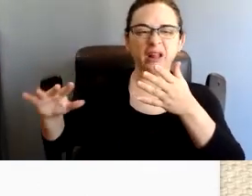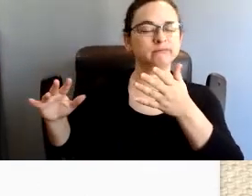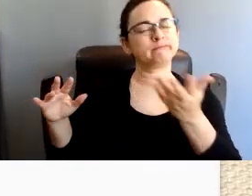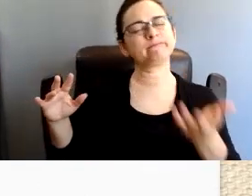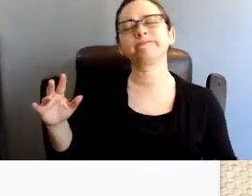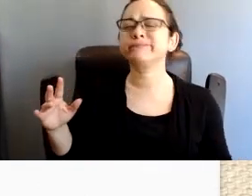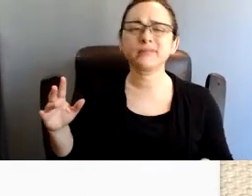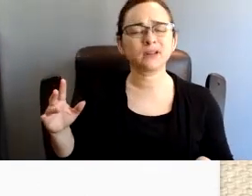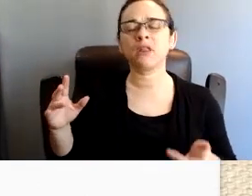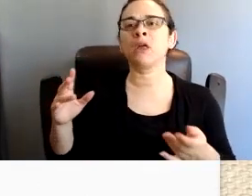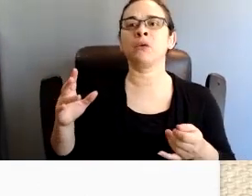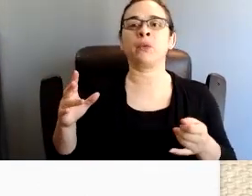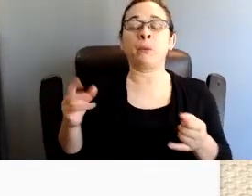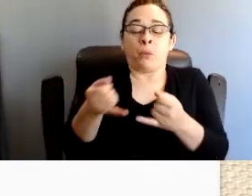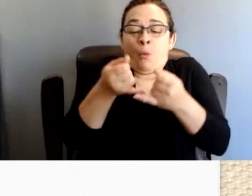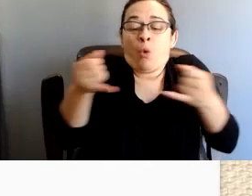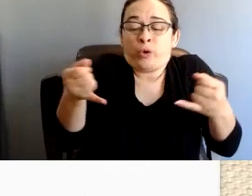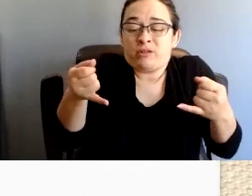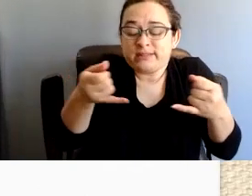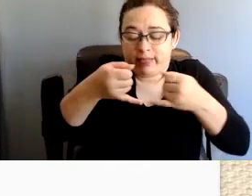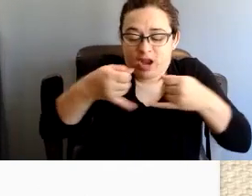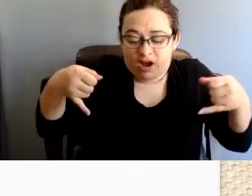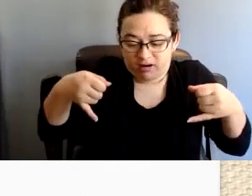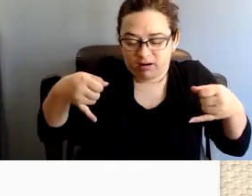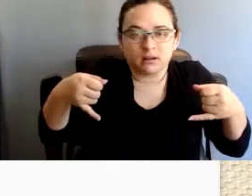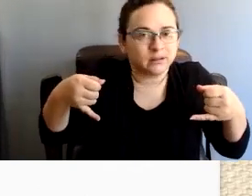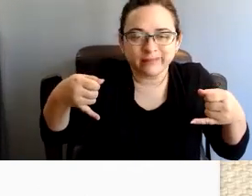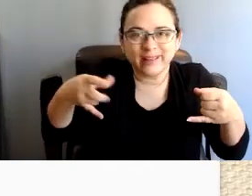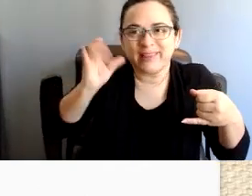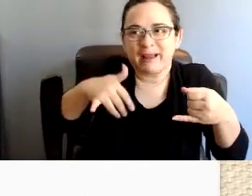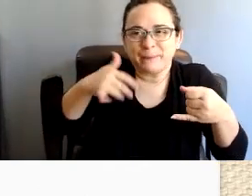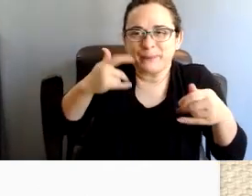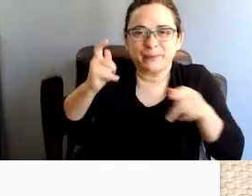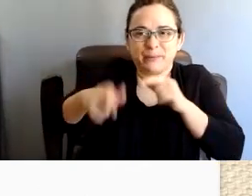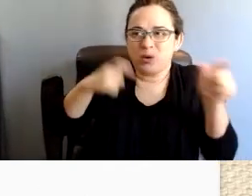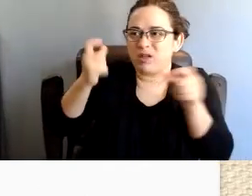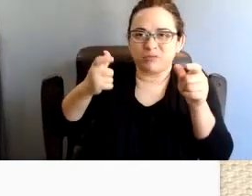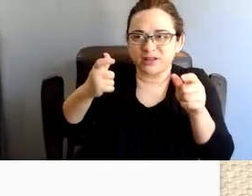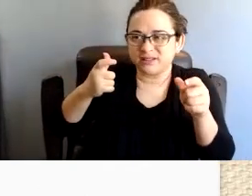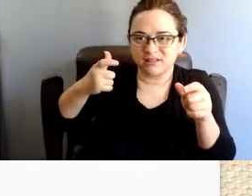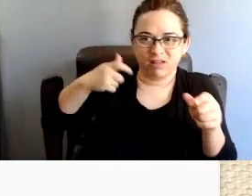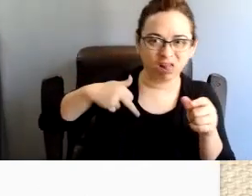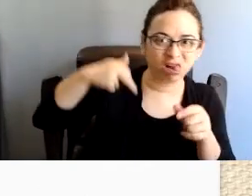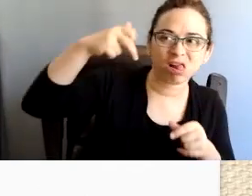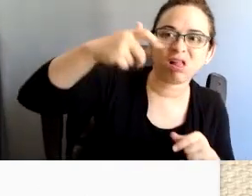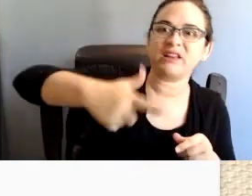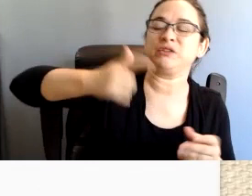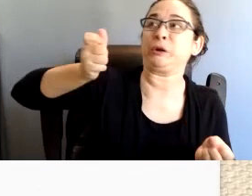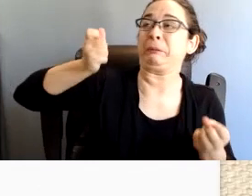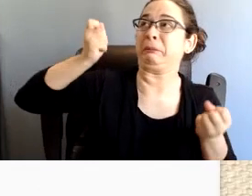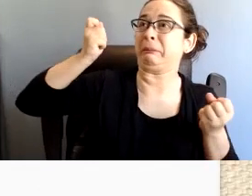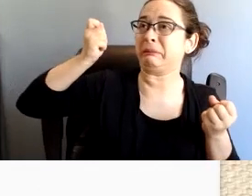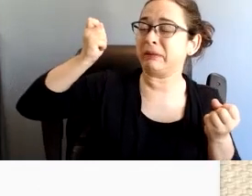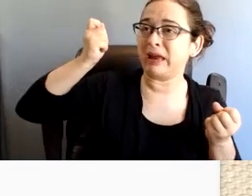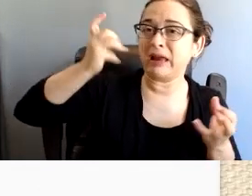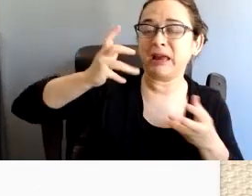line. And then starting that line, it was been crossing forever. We've been migrating since the Native American came to the United States, okay? And so it's something that